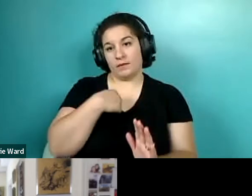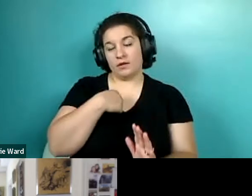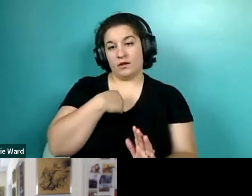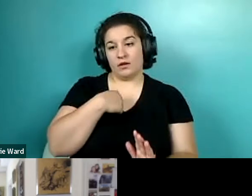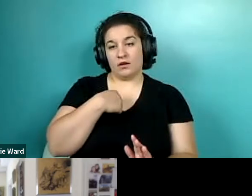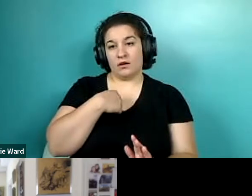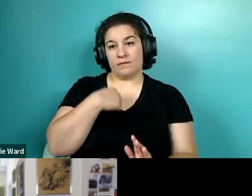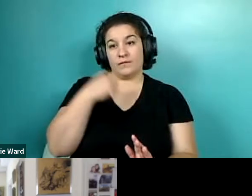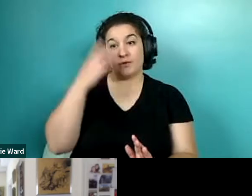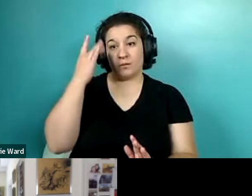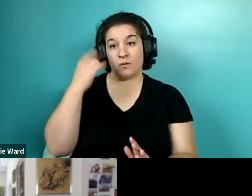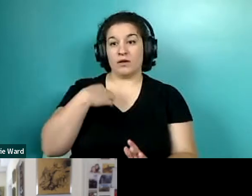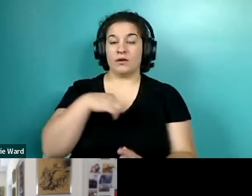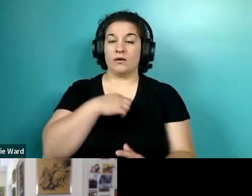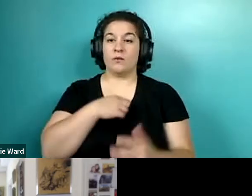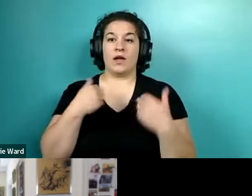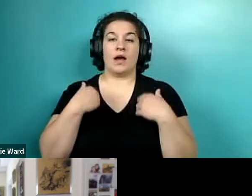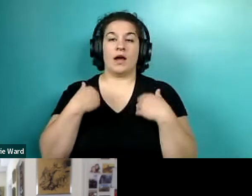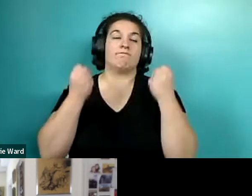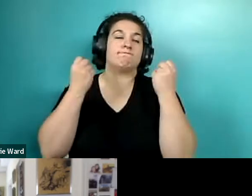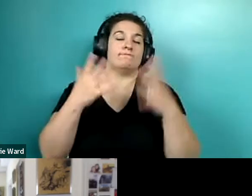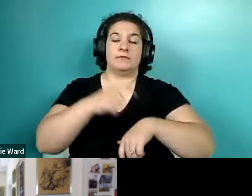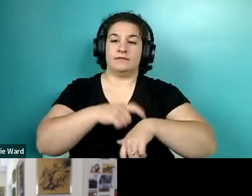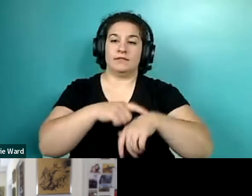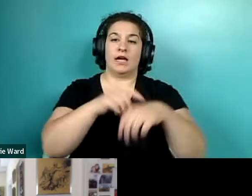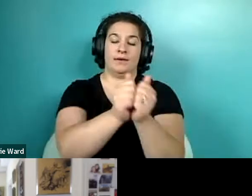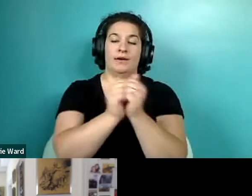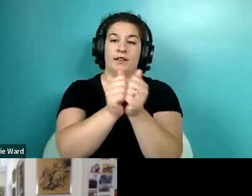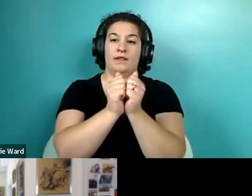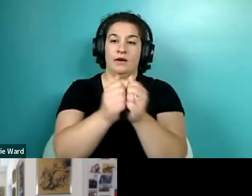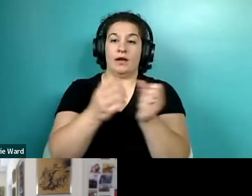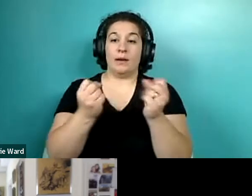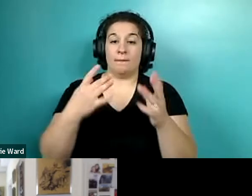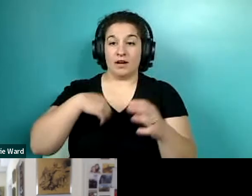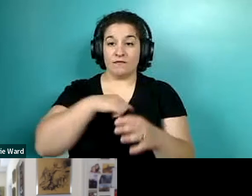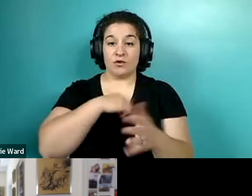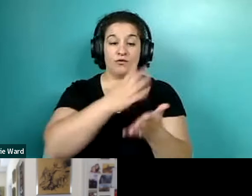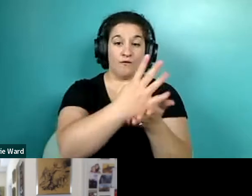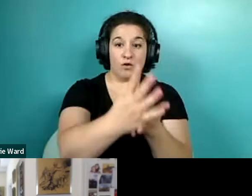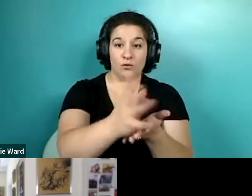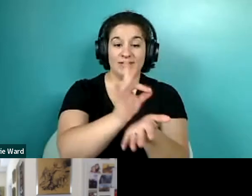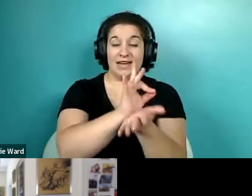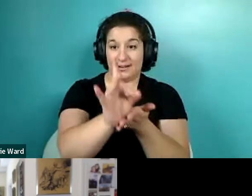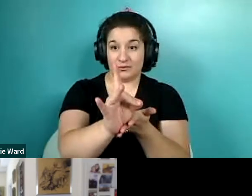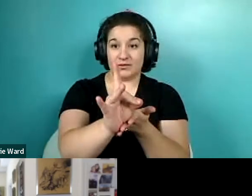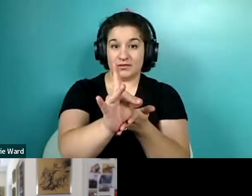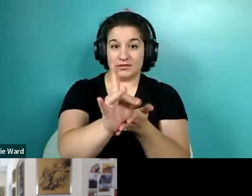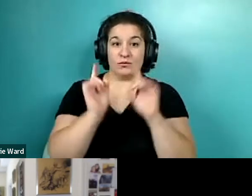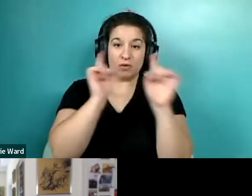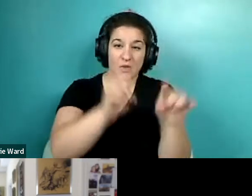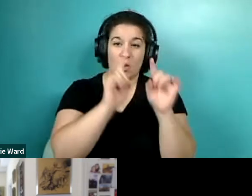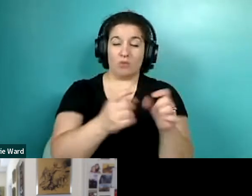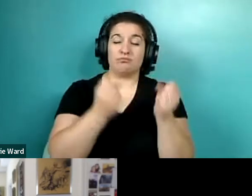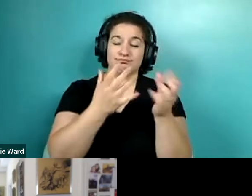spent a lot of time together. Many of us went there 4 weeks or 8 weeks, and we went there for multiple years. So we grew up